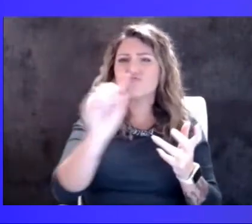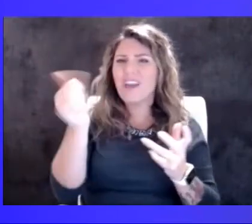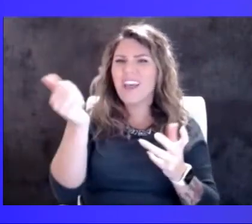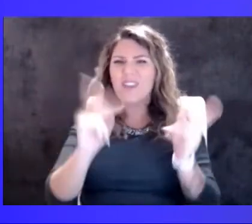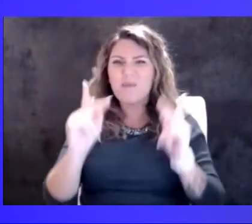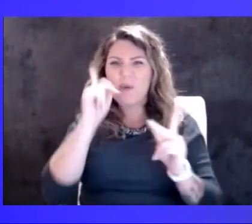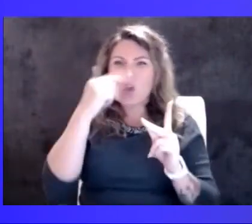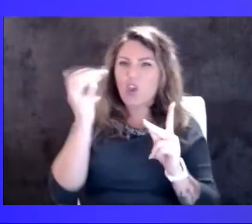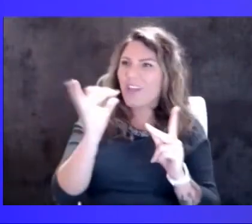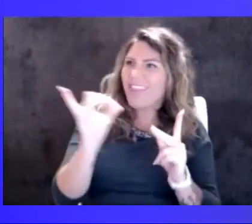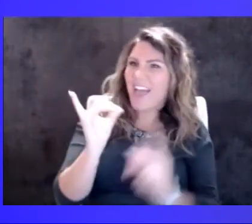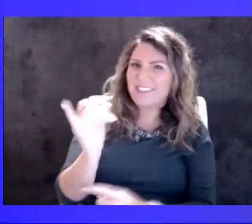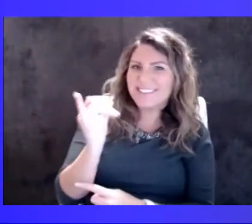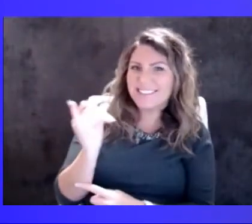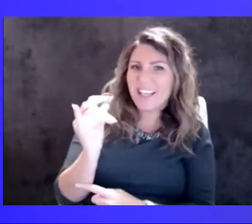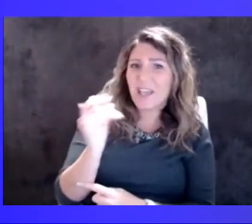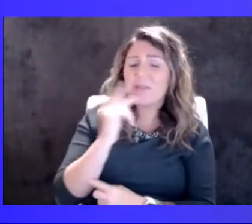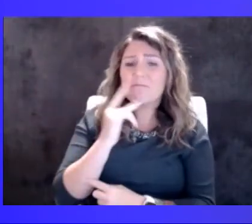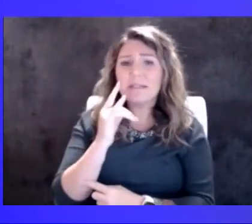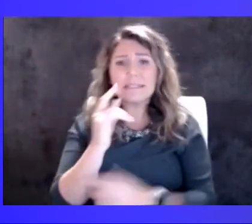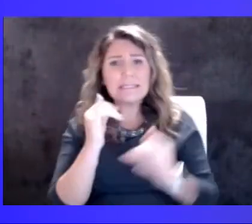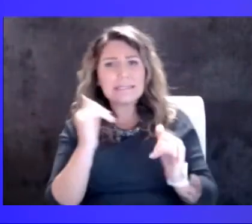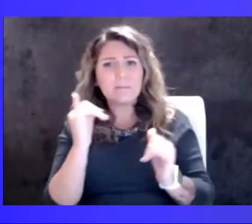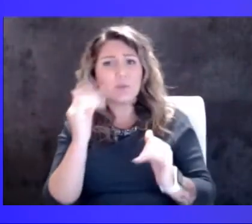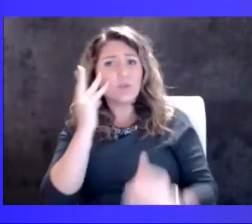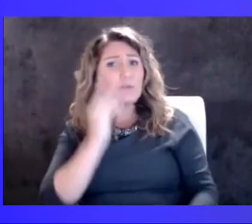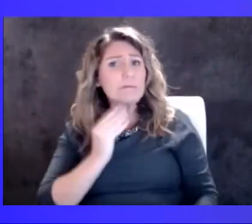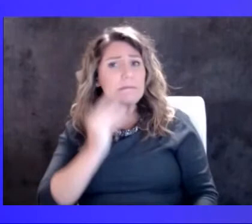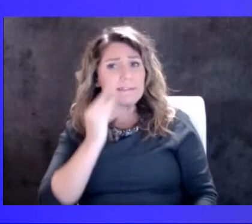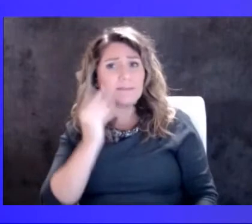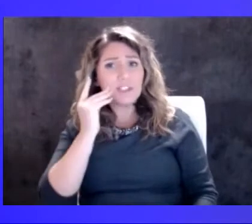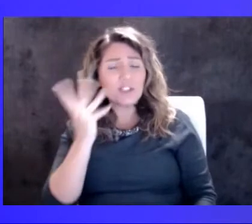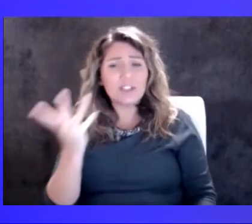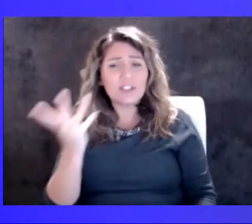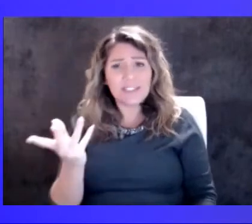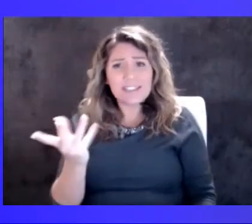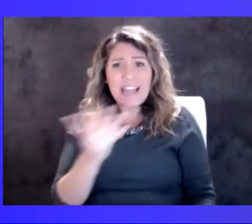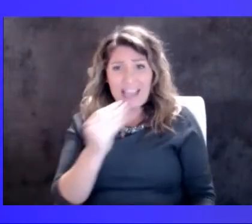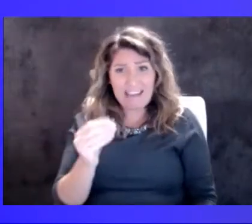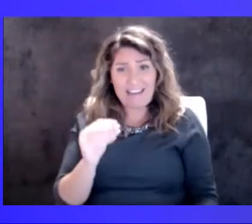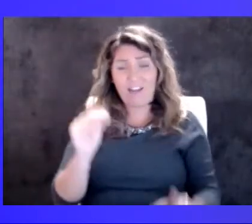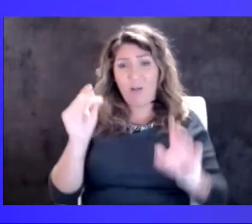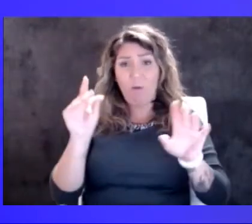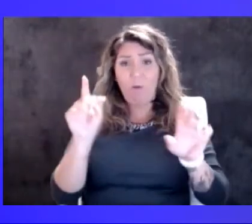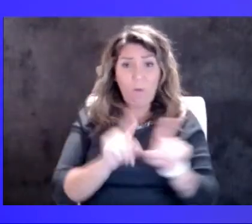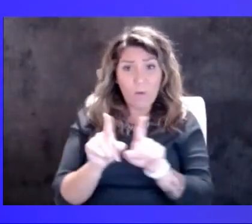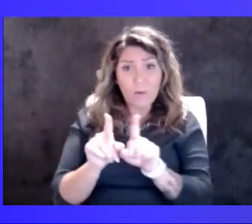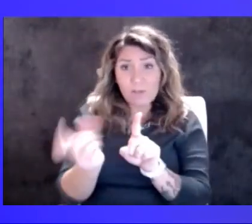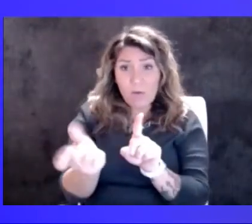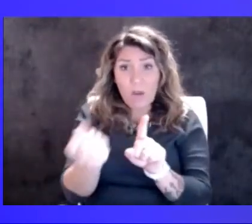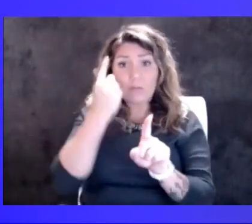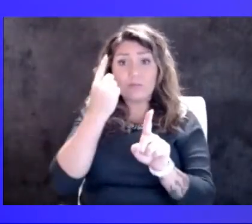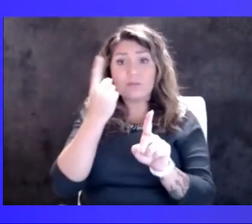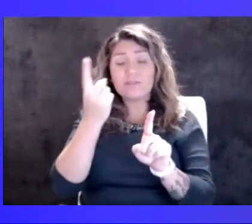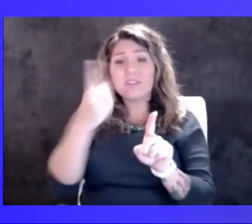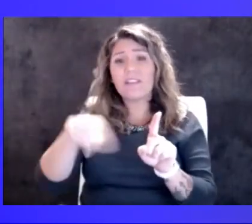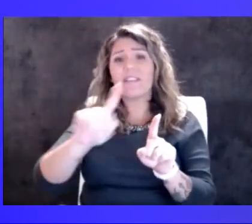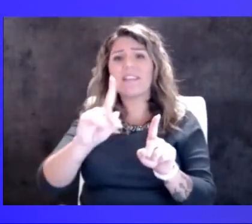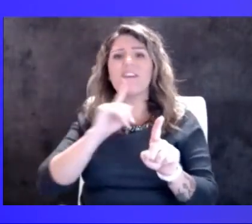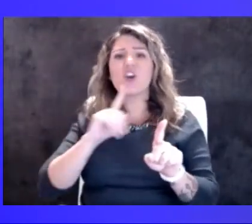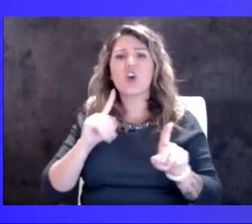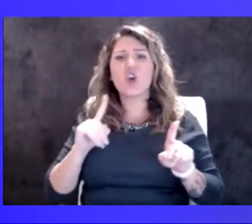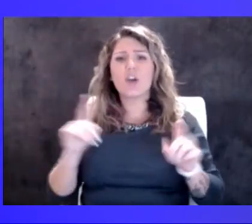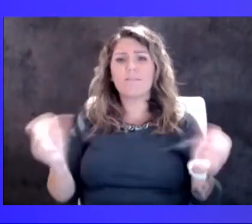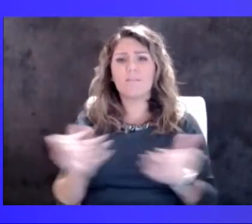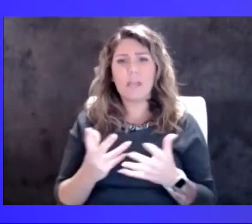that have had similar experiences as them, and can also understand some of the apprehension that they may